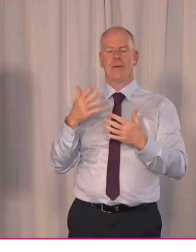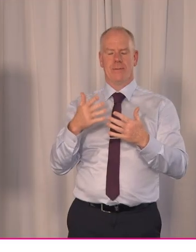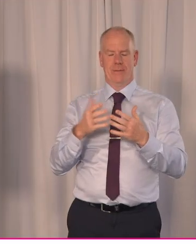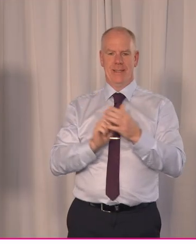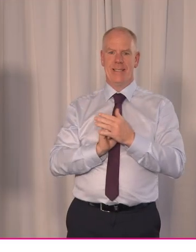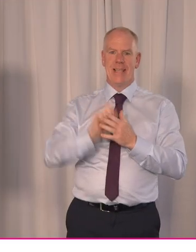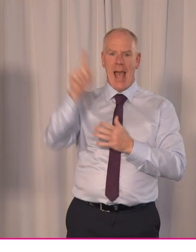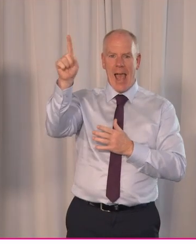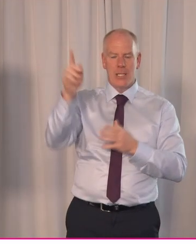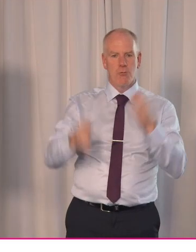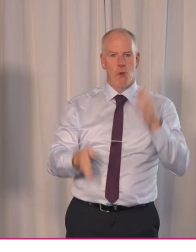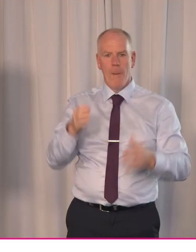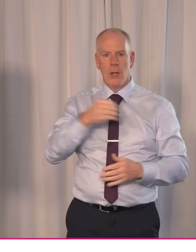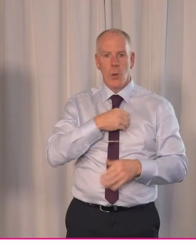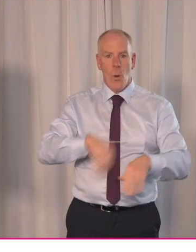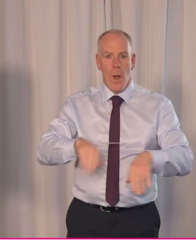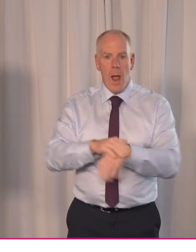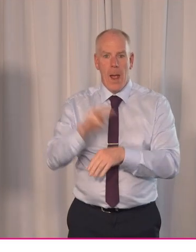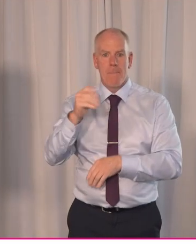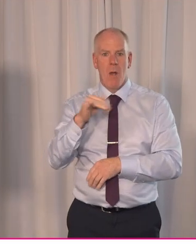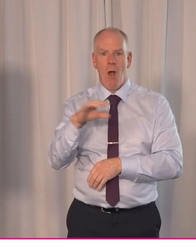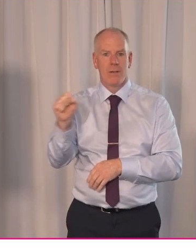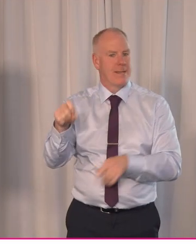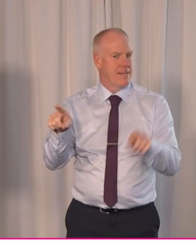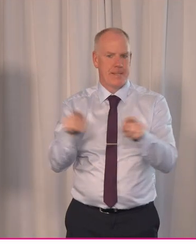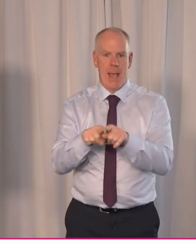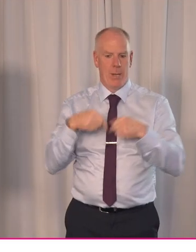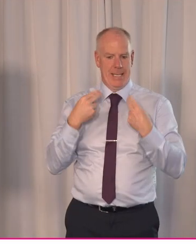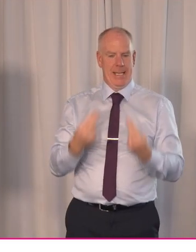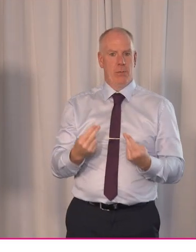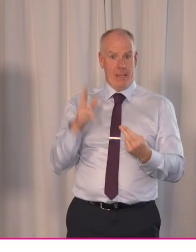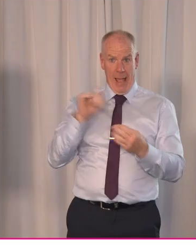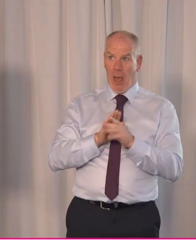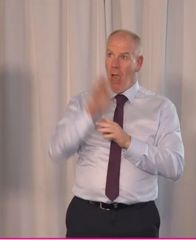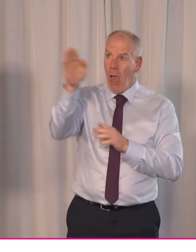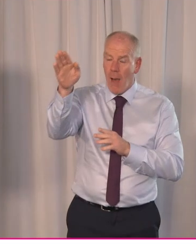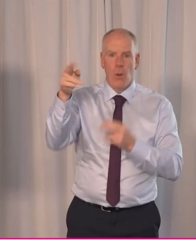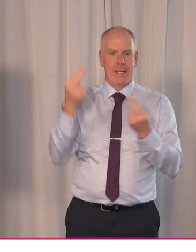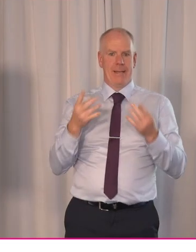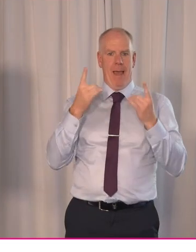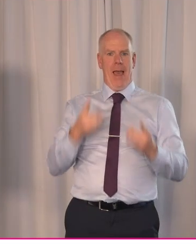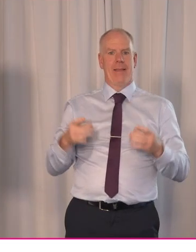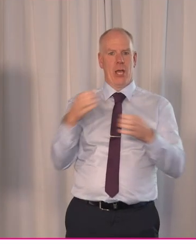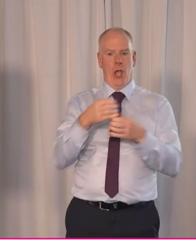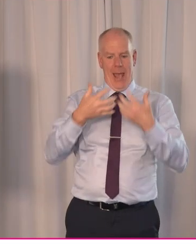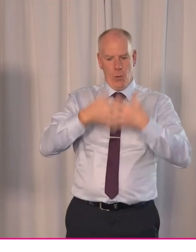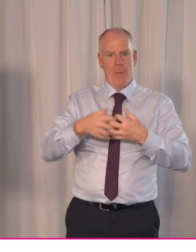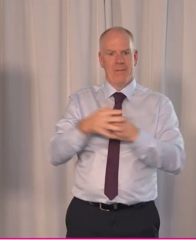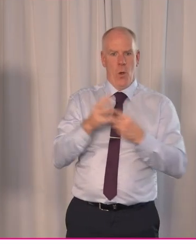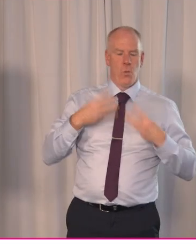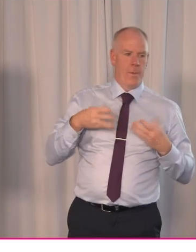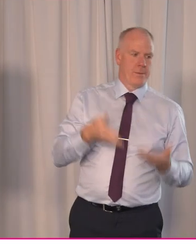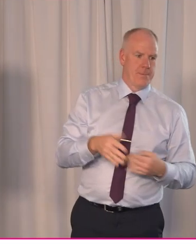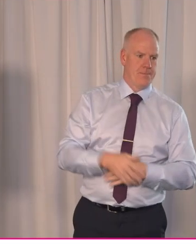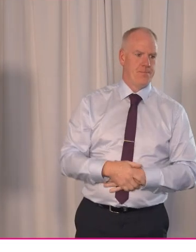equipment for our healthcare service. And so different boats, same storm.